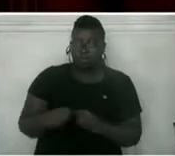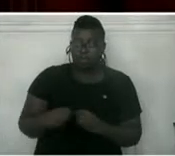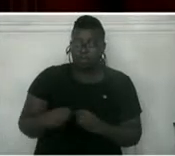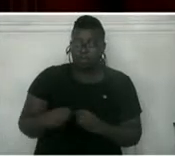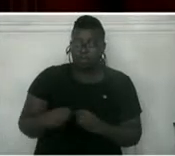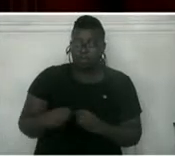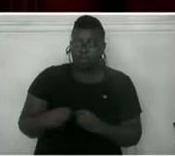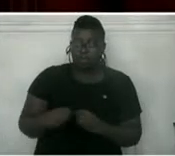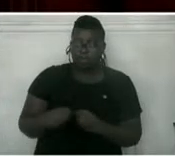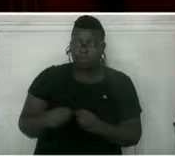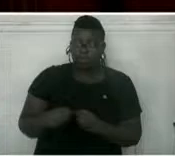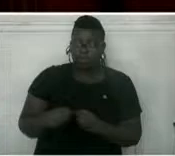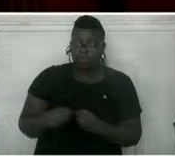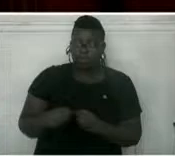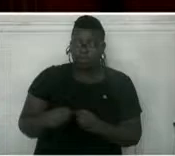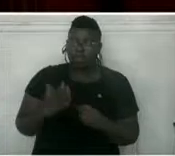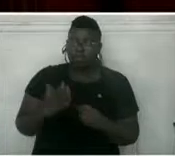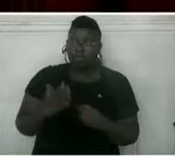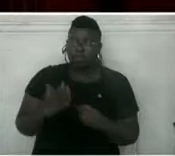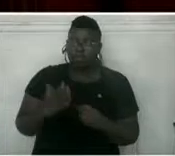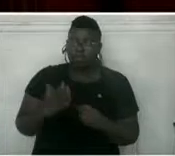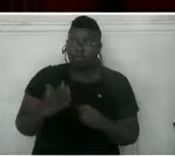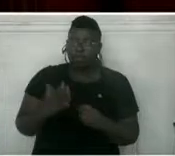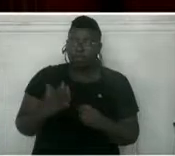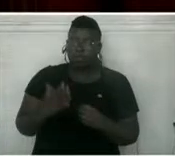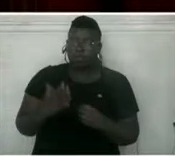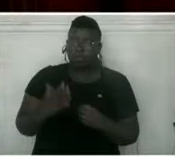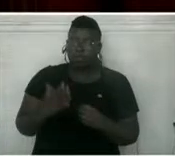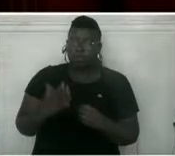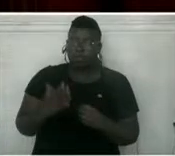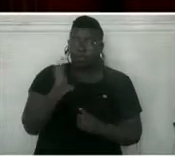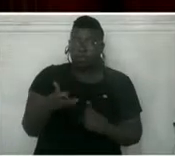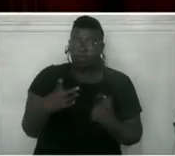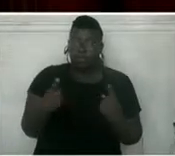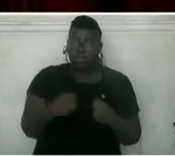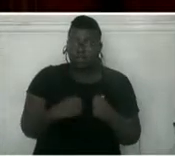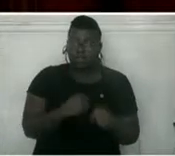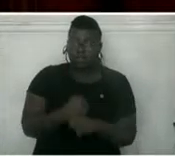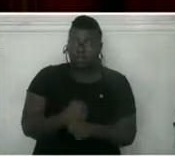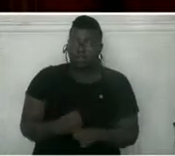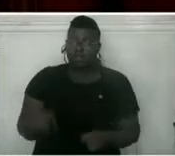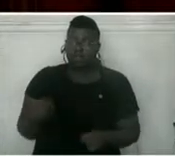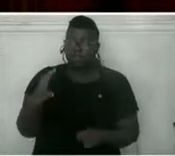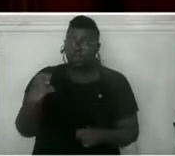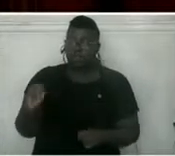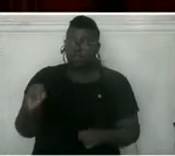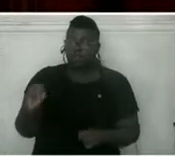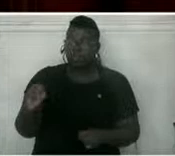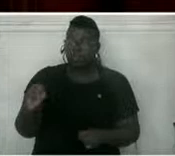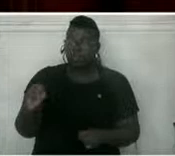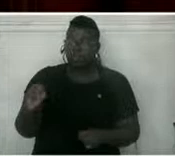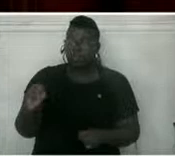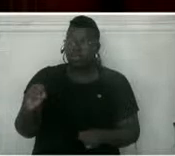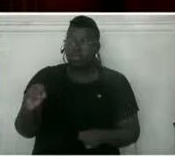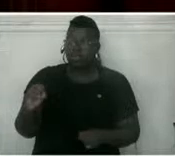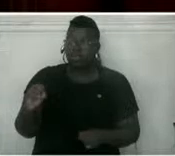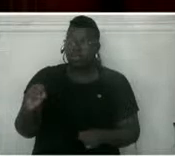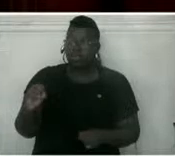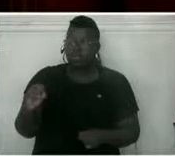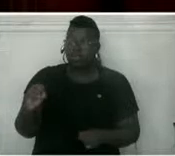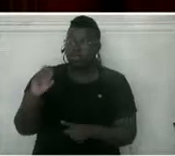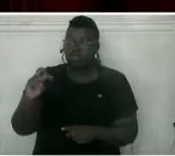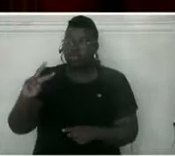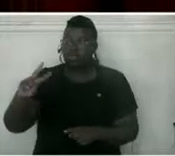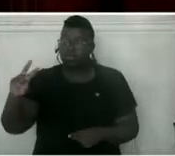and cooperatives by the department, which will be done in the year 2021 and 2022. There will